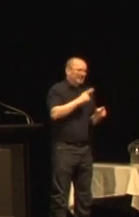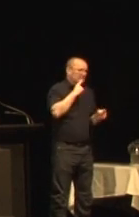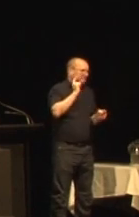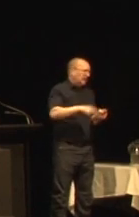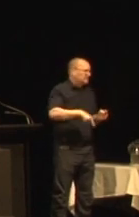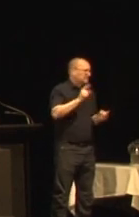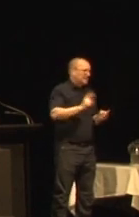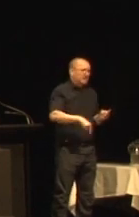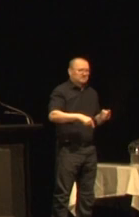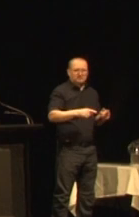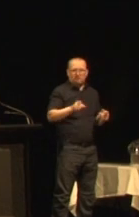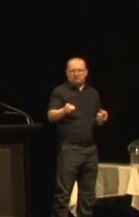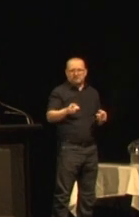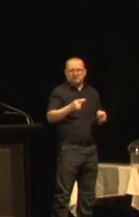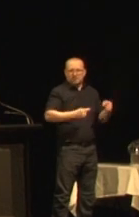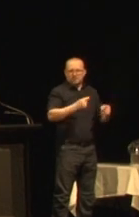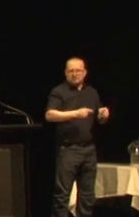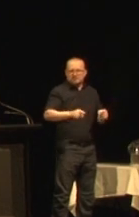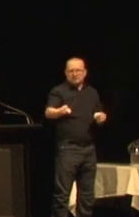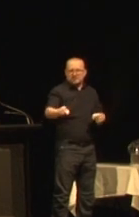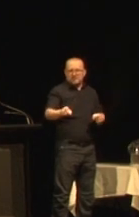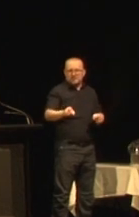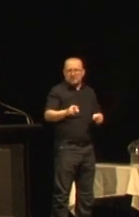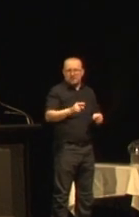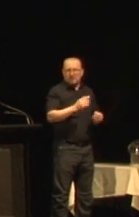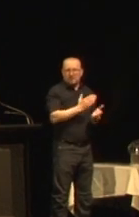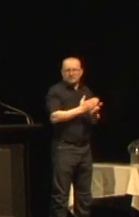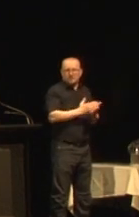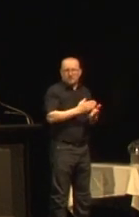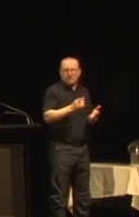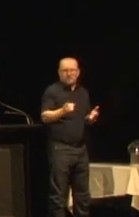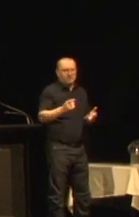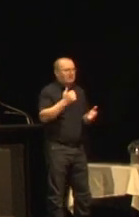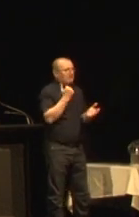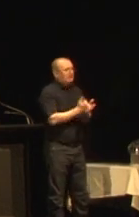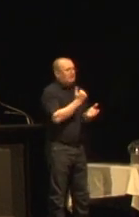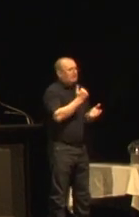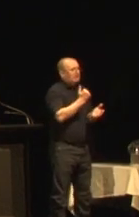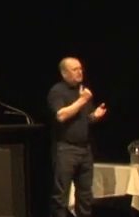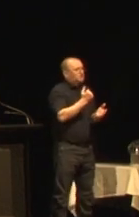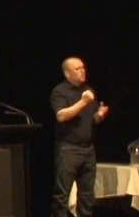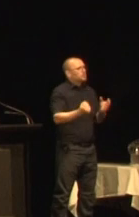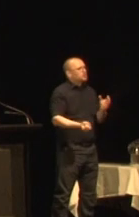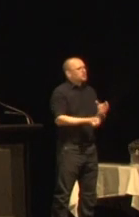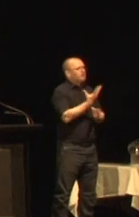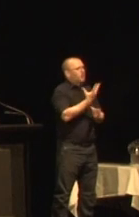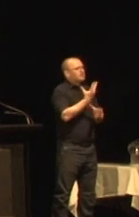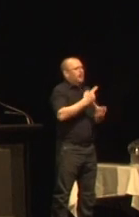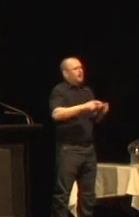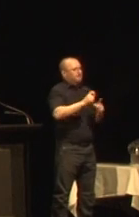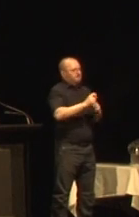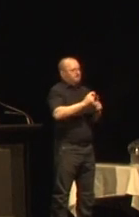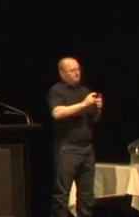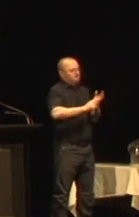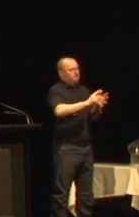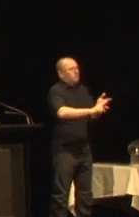particular tournament had, live tournament. There's also in, it's called Jackpot and Poi, a game show in the Philippines